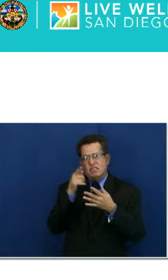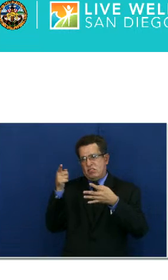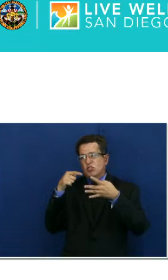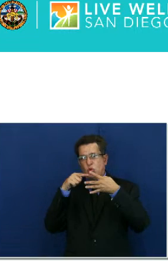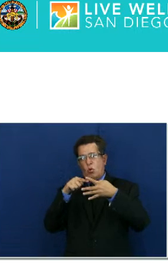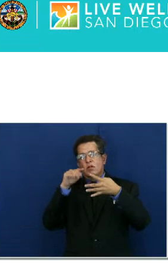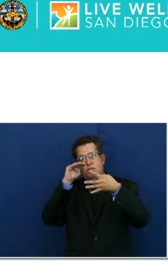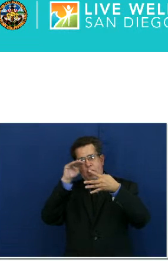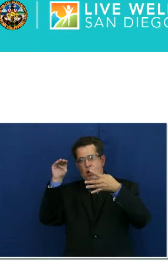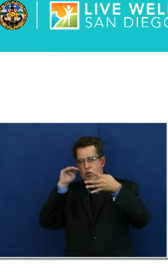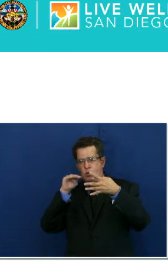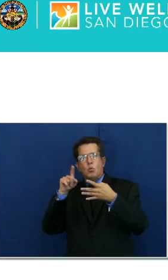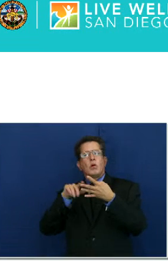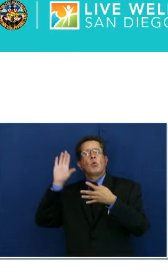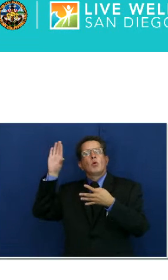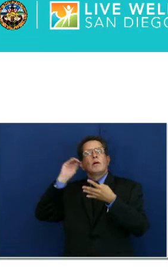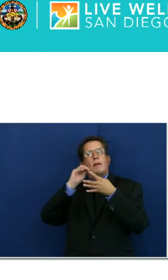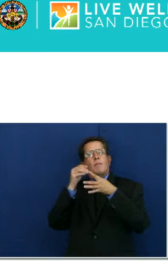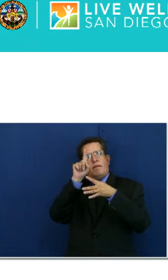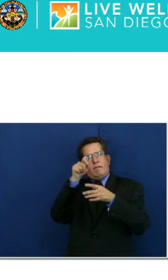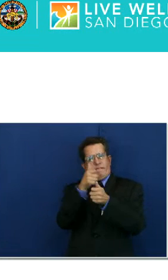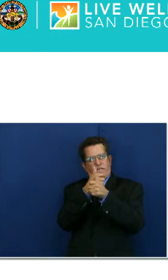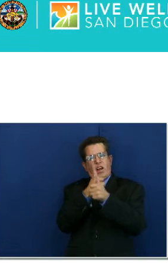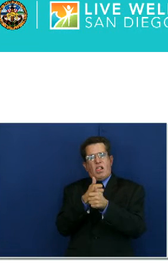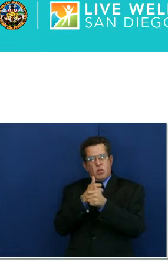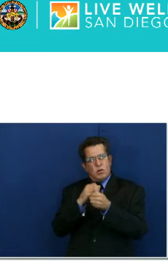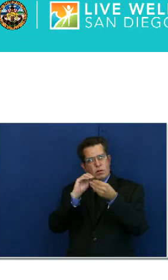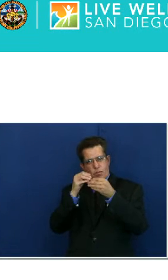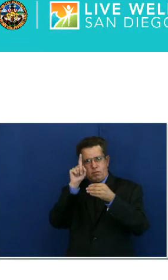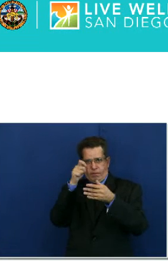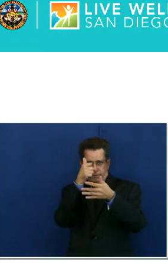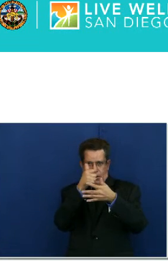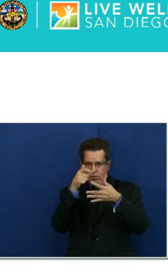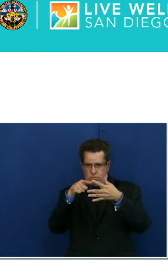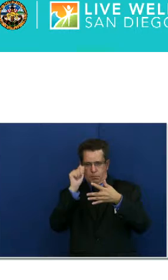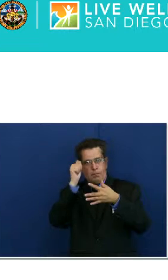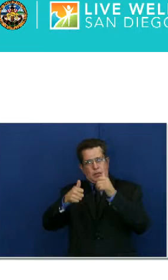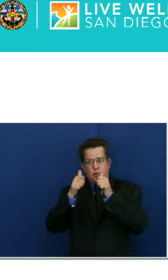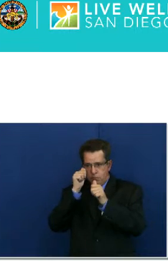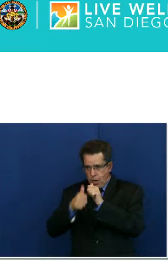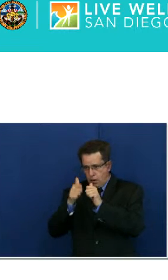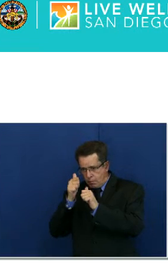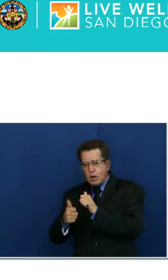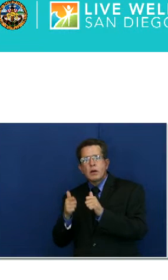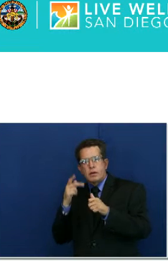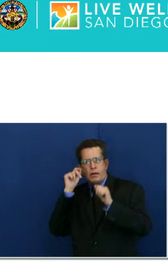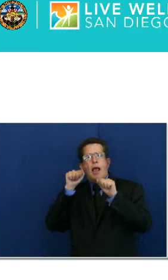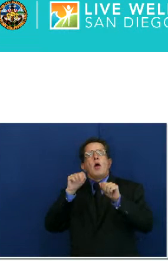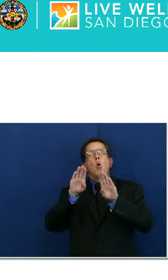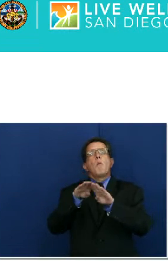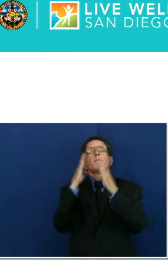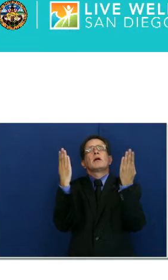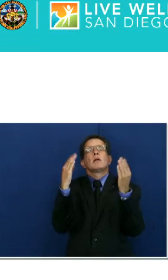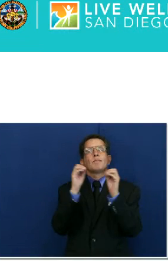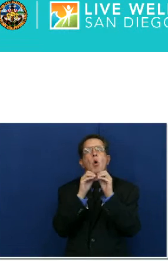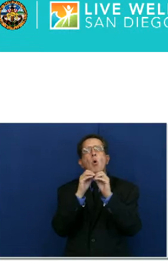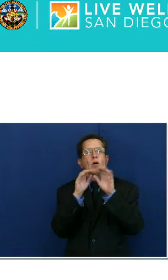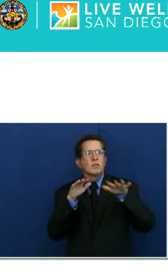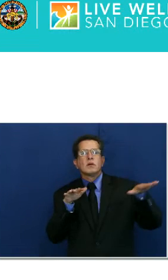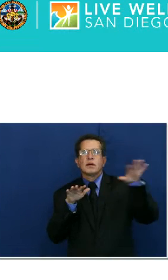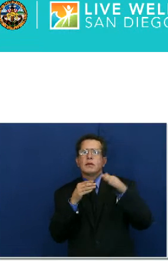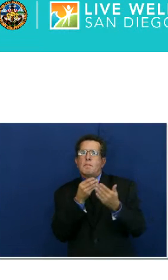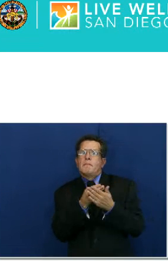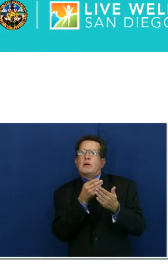out the metrics and thresholds that each county must meet in order to open more sectors and parts of the